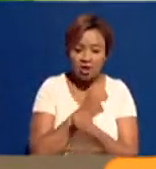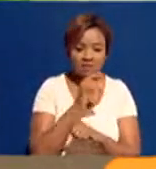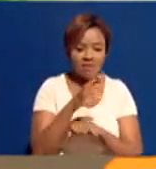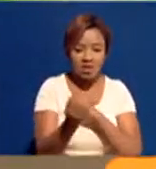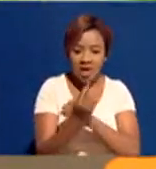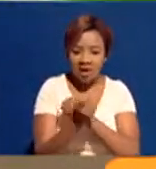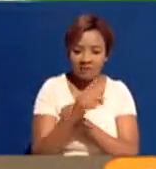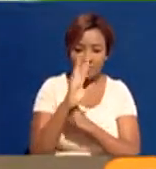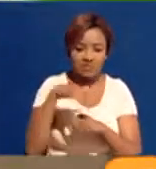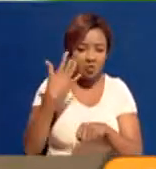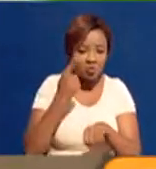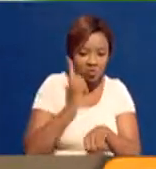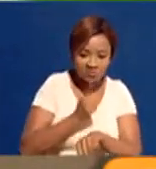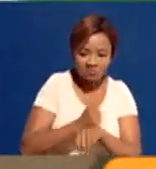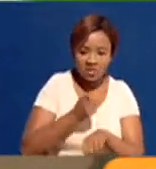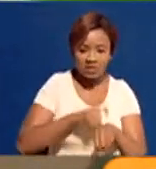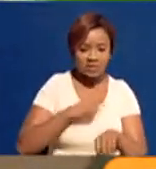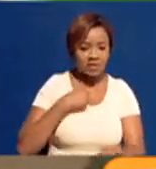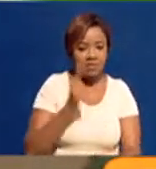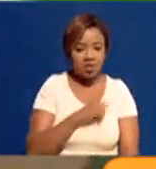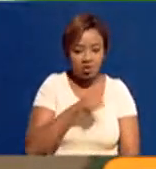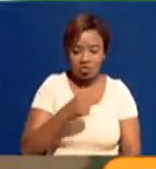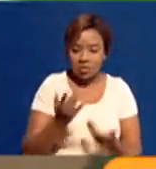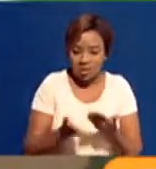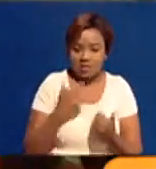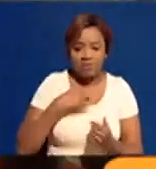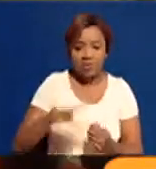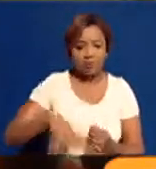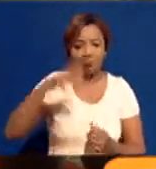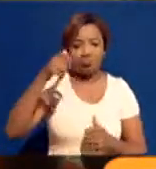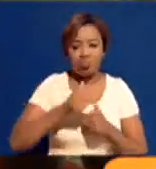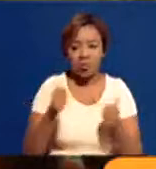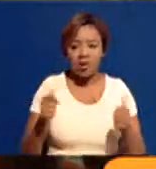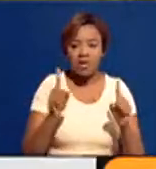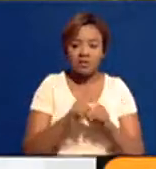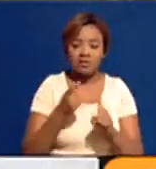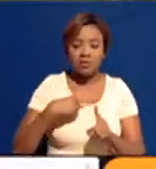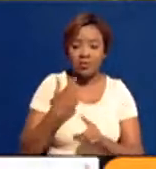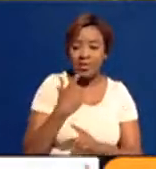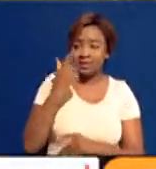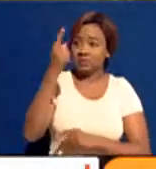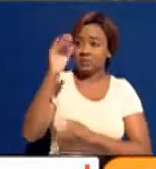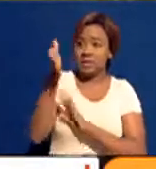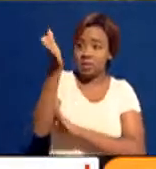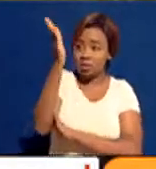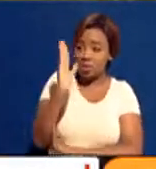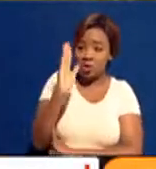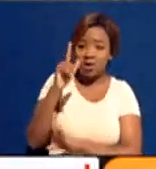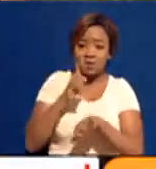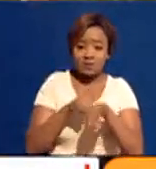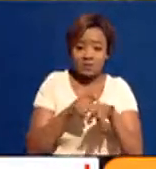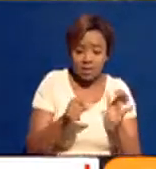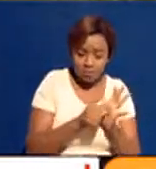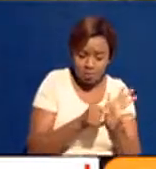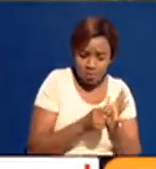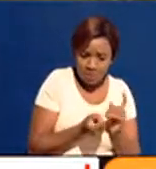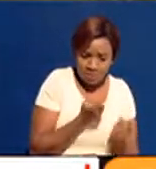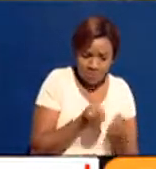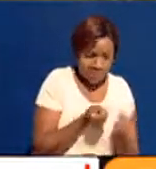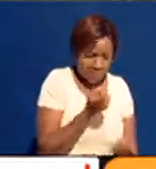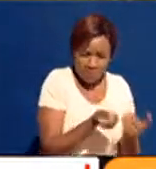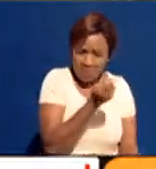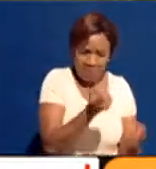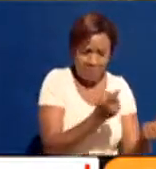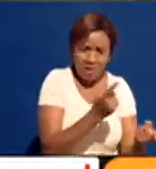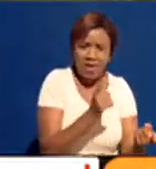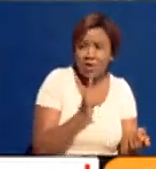your correction when I'm wrong made me to be who I am today. We are telling God, even when things are so hard,